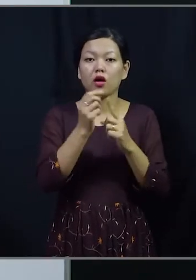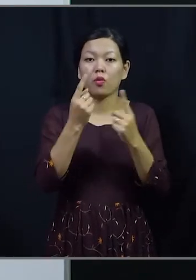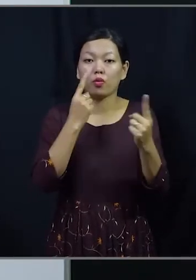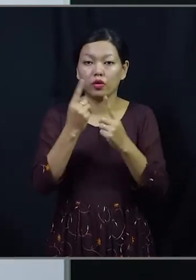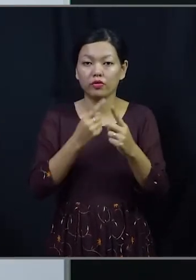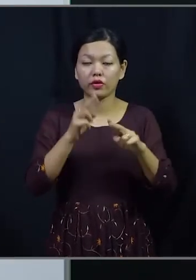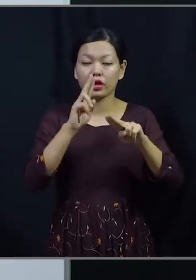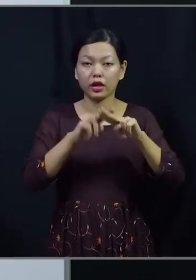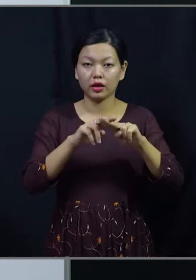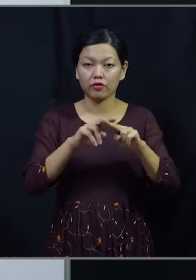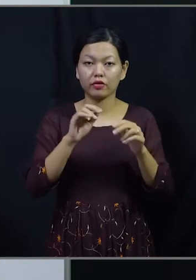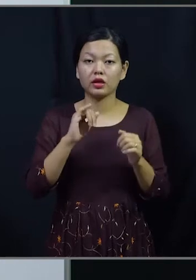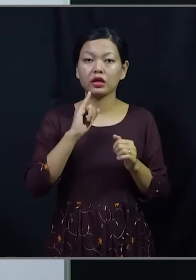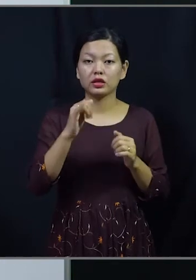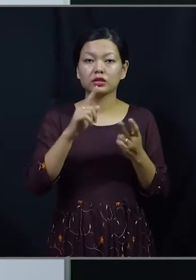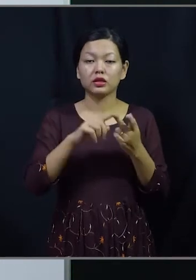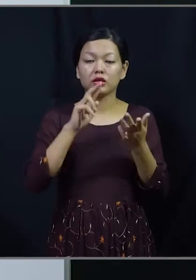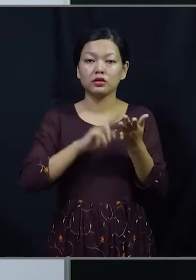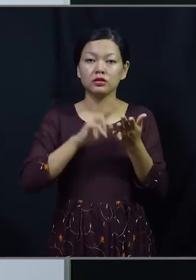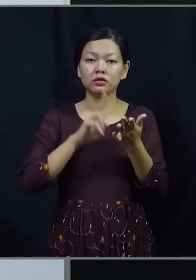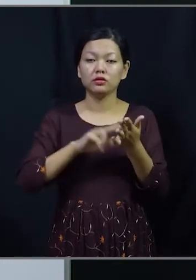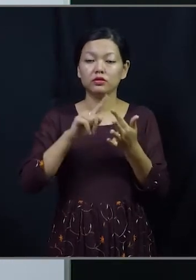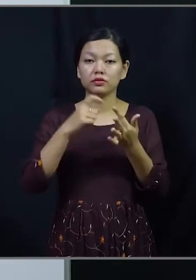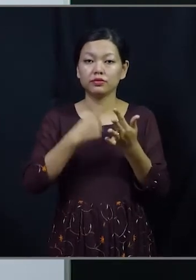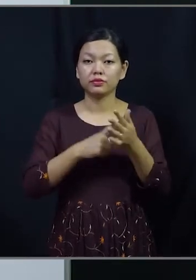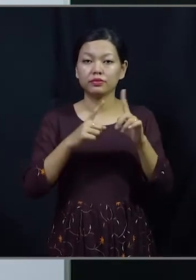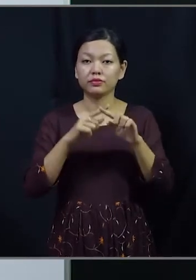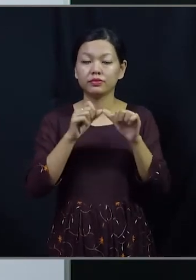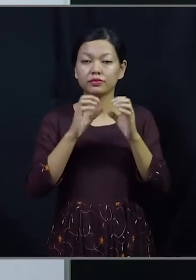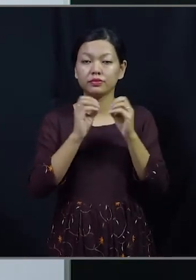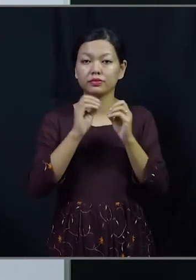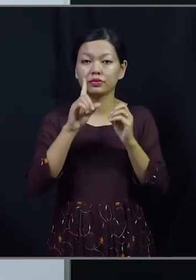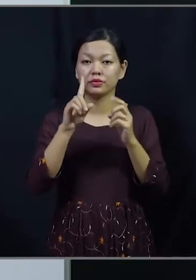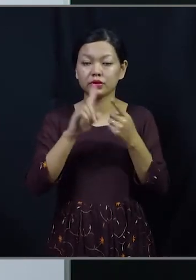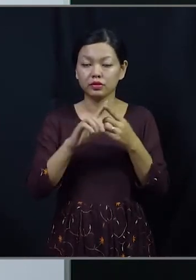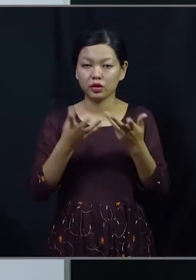or F has inverse. Okay, so G is the inverse of F,